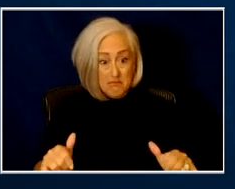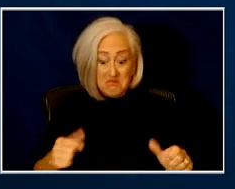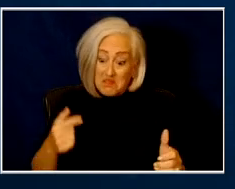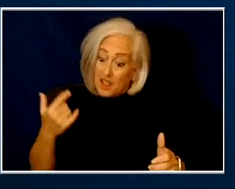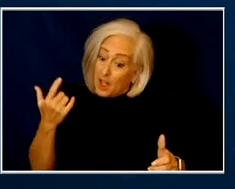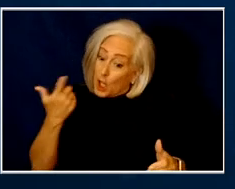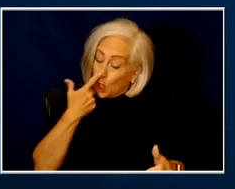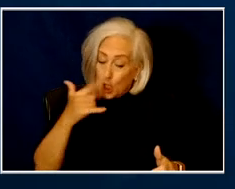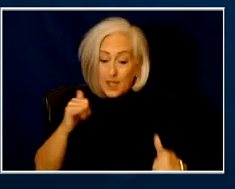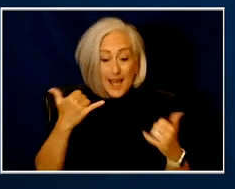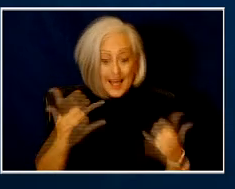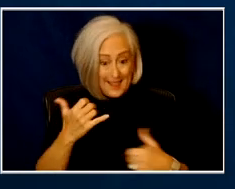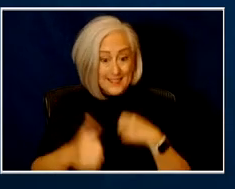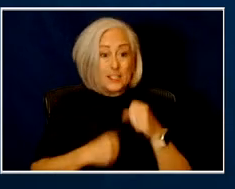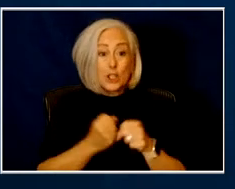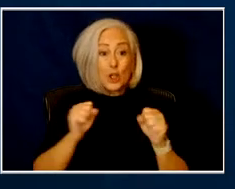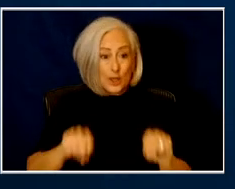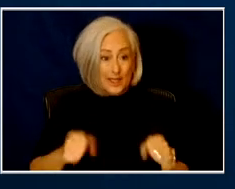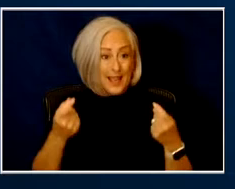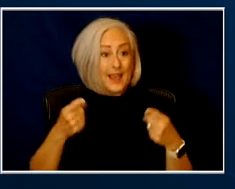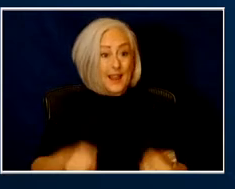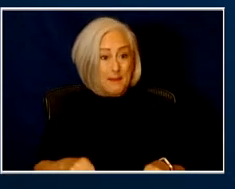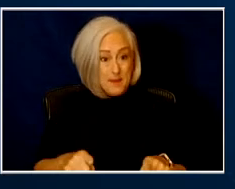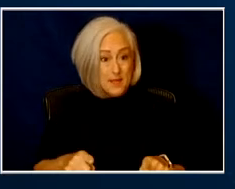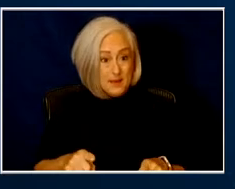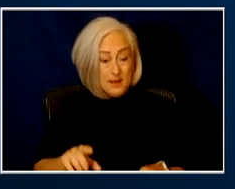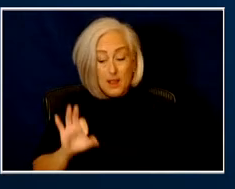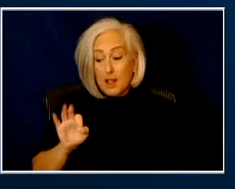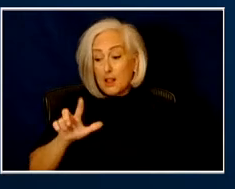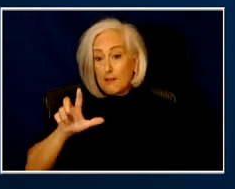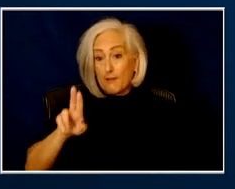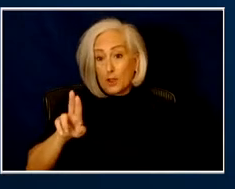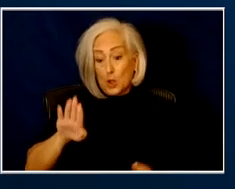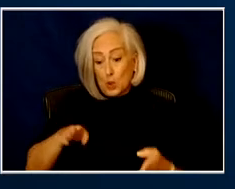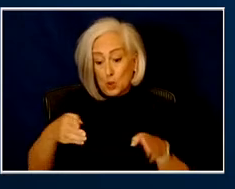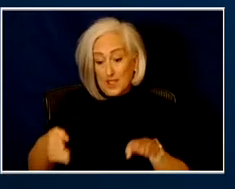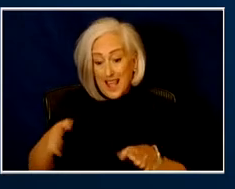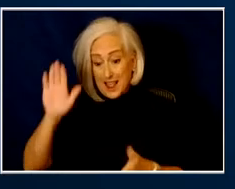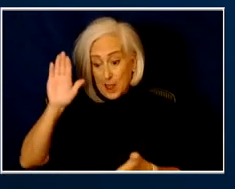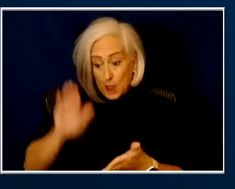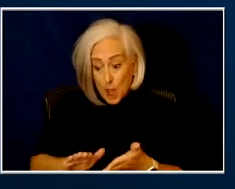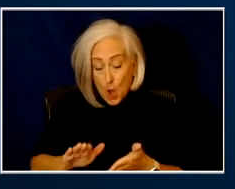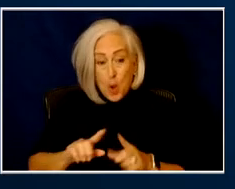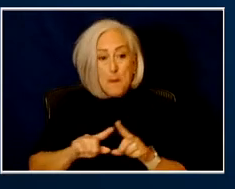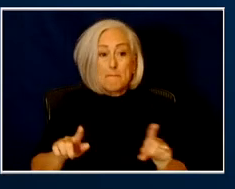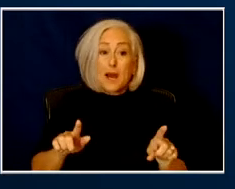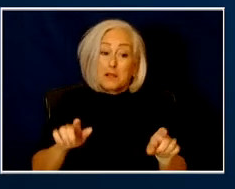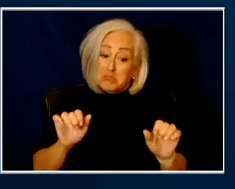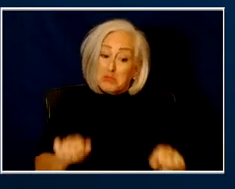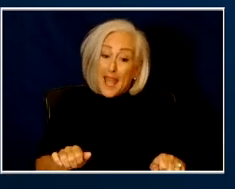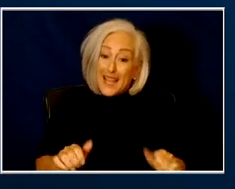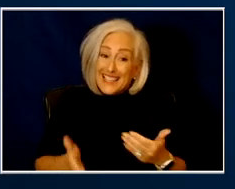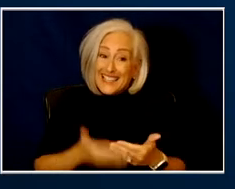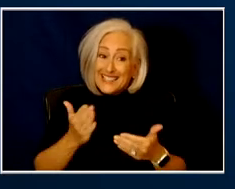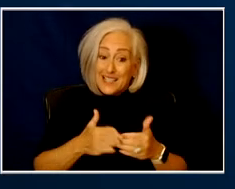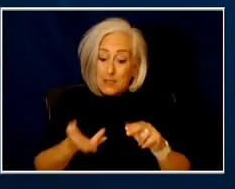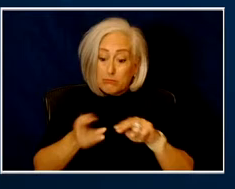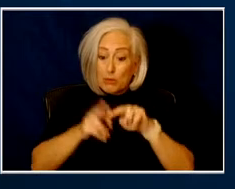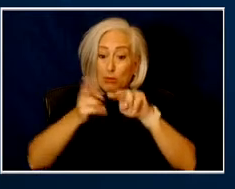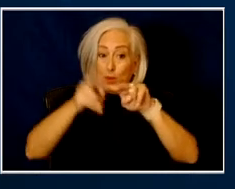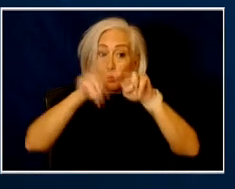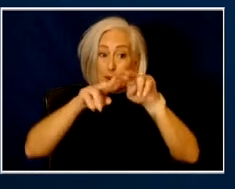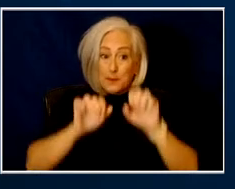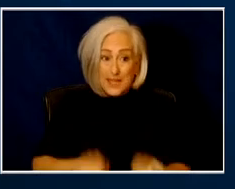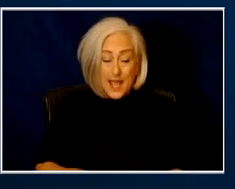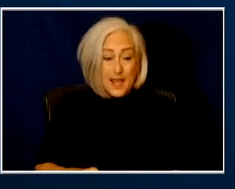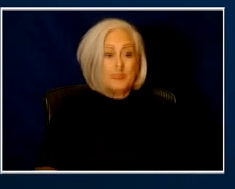and flu deaths are extremely low but it doesn't take much time for that to ramp up so shifting gears a little bit as well when it comes to